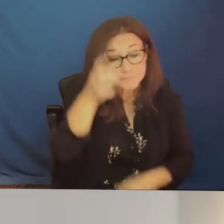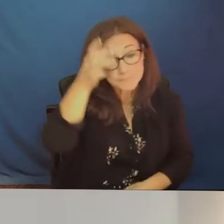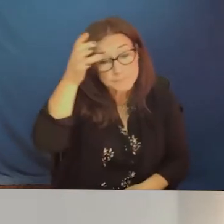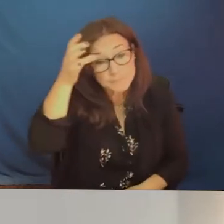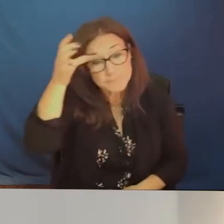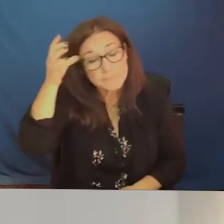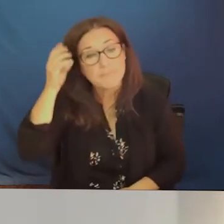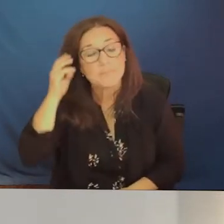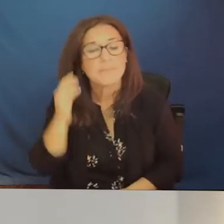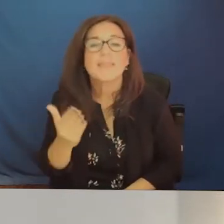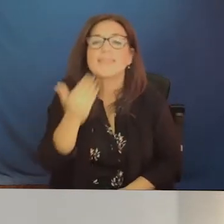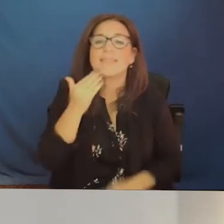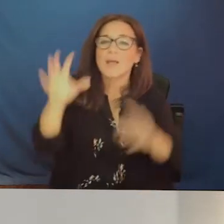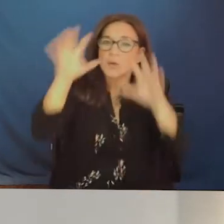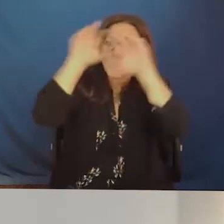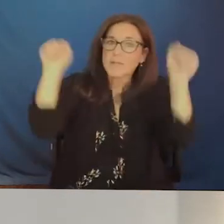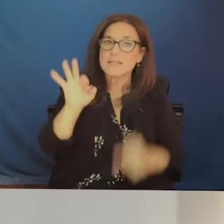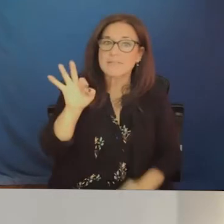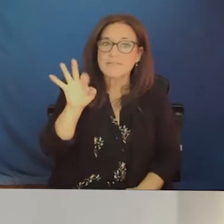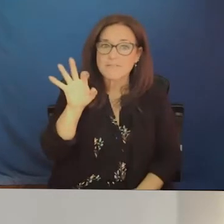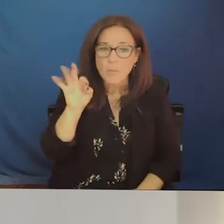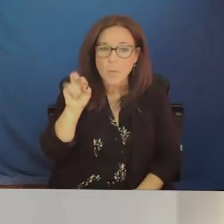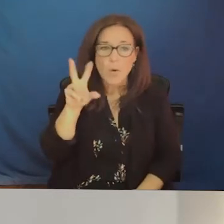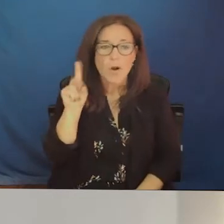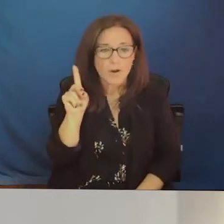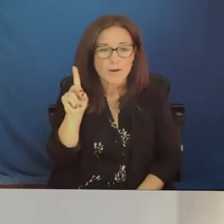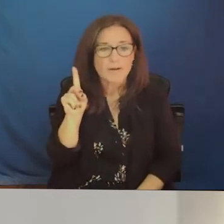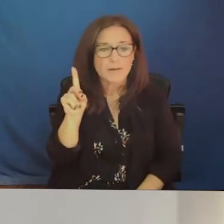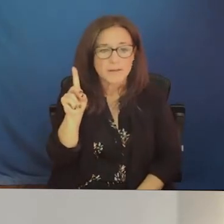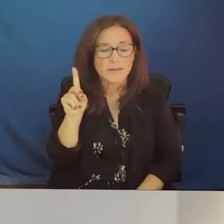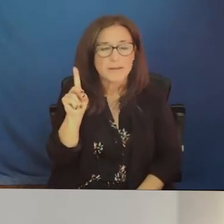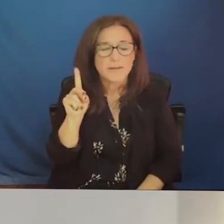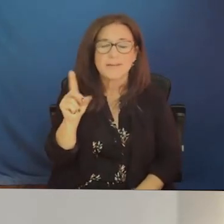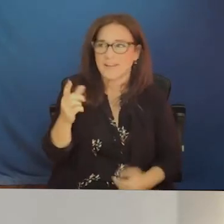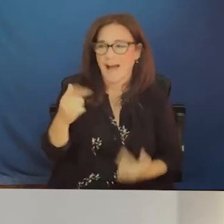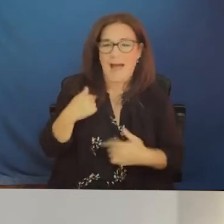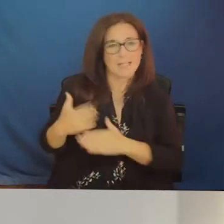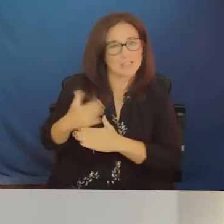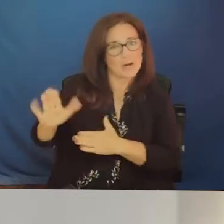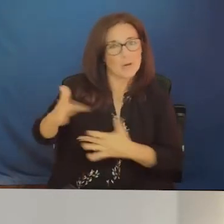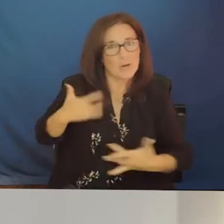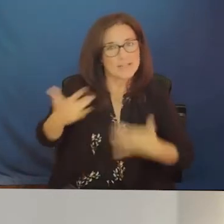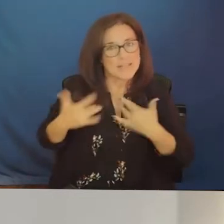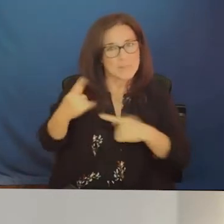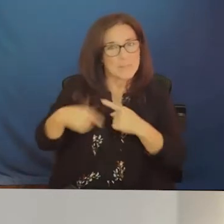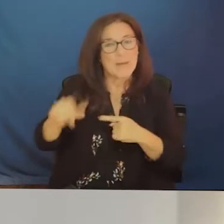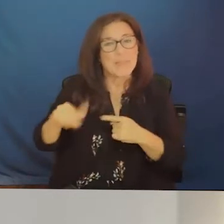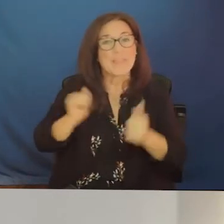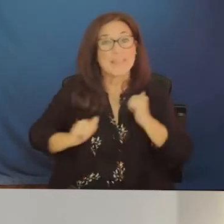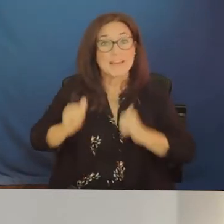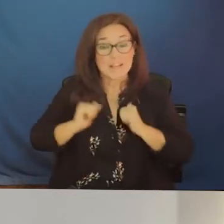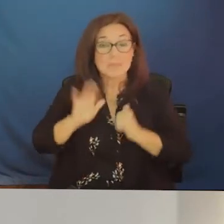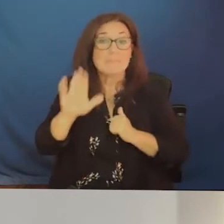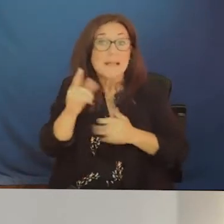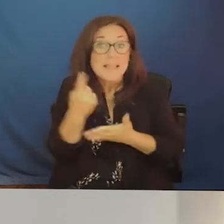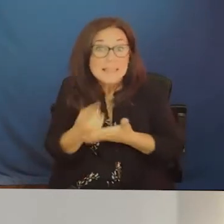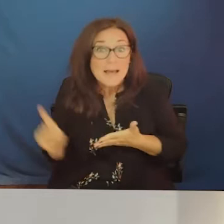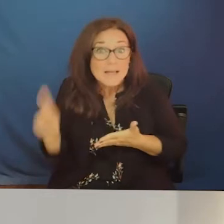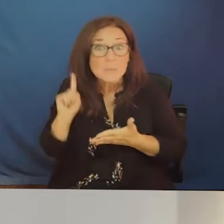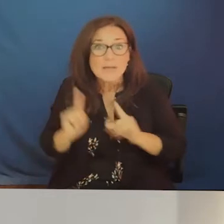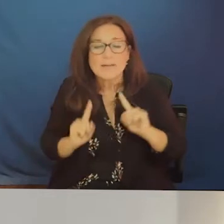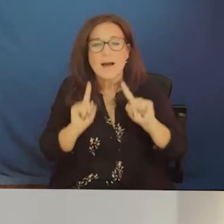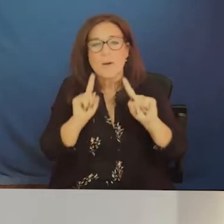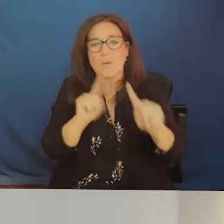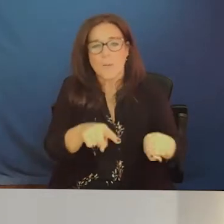you, President Ford. I appreciate that and share your excitement about the theater. Last week, I was able to attend